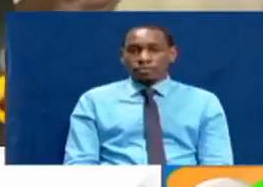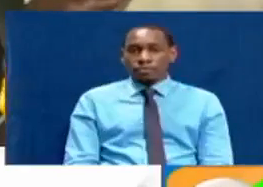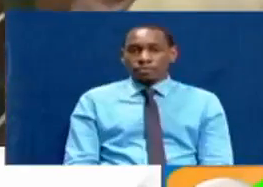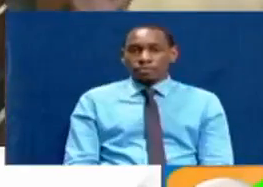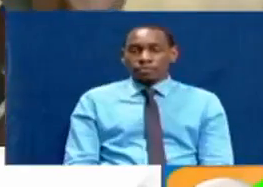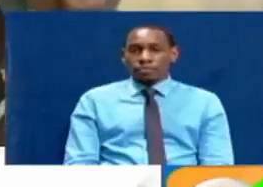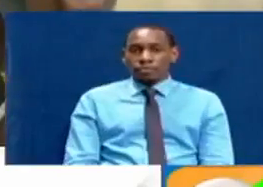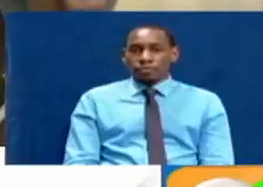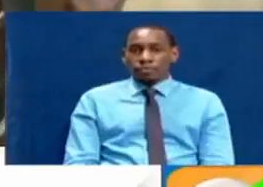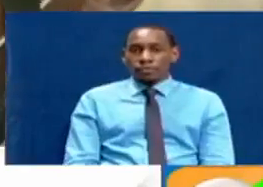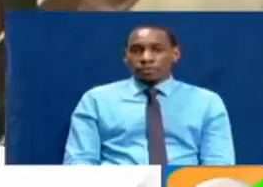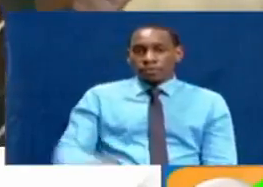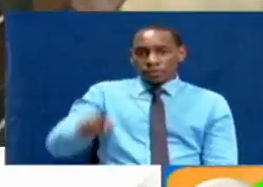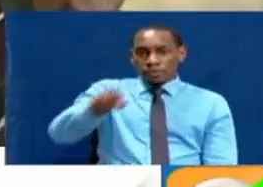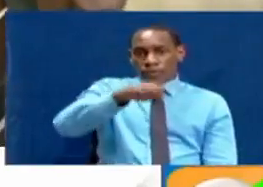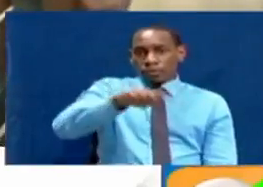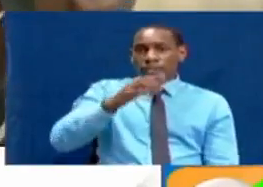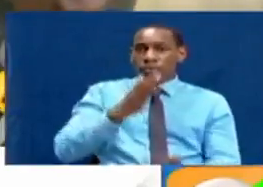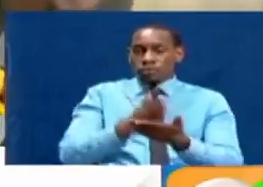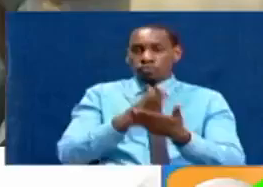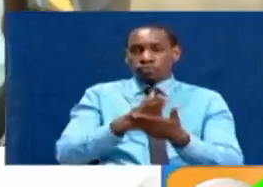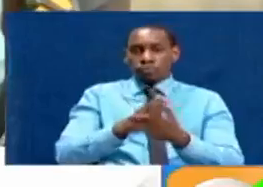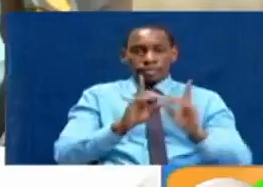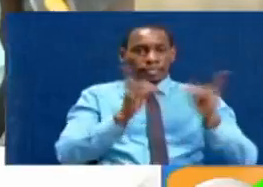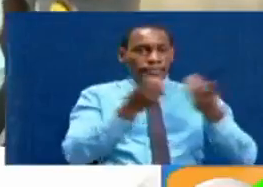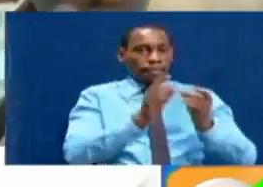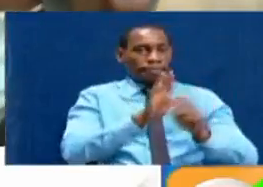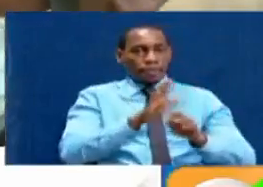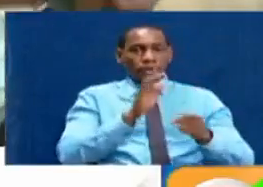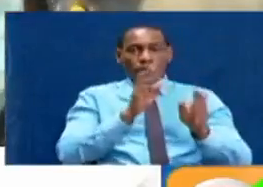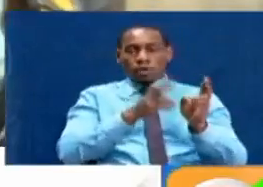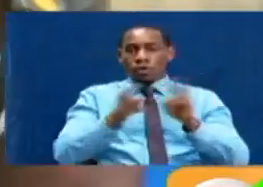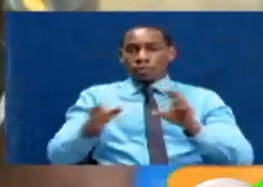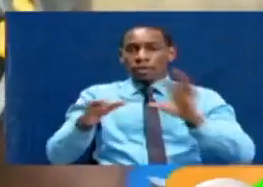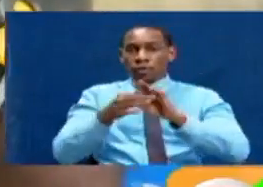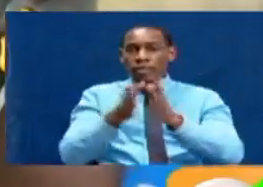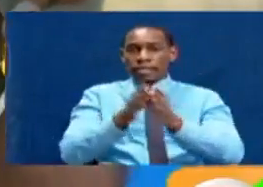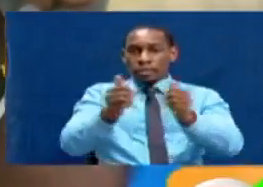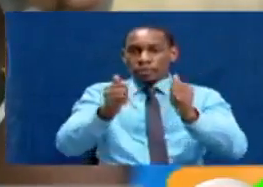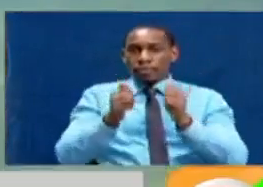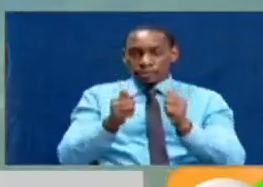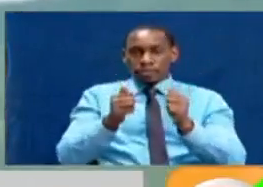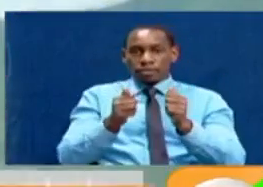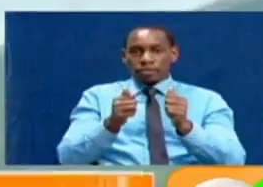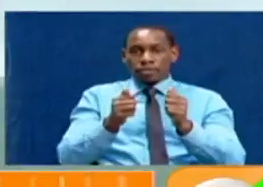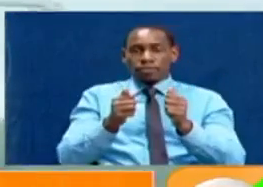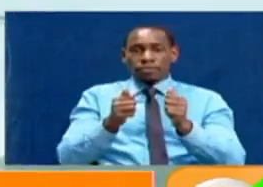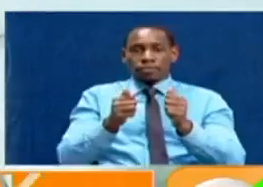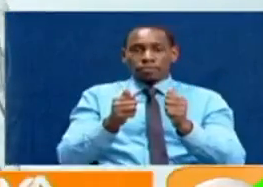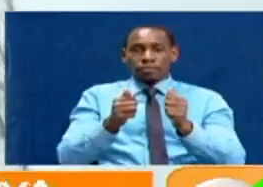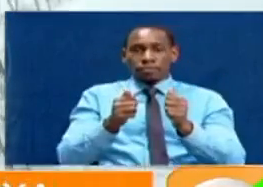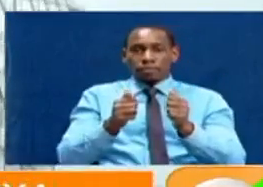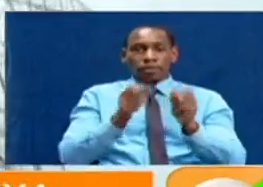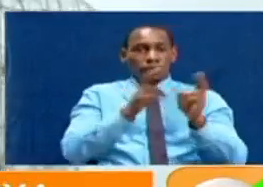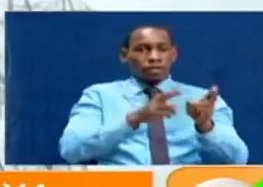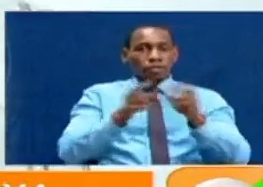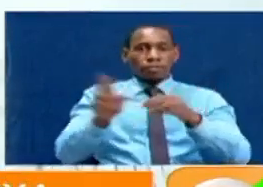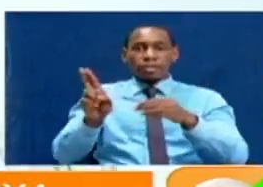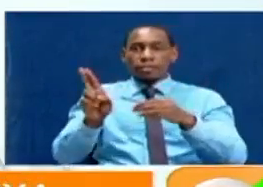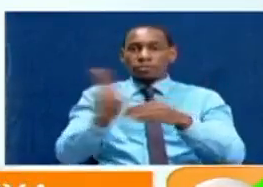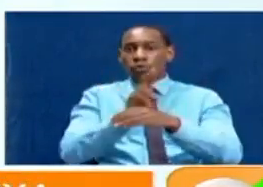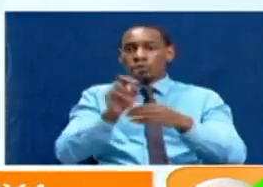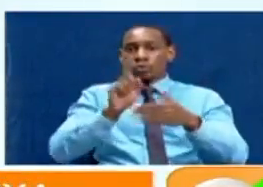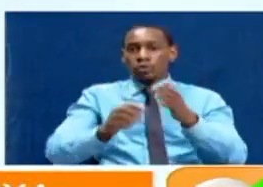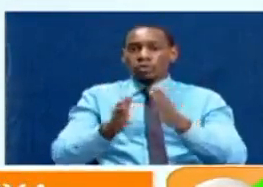We are the live men in that department. We usually coordinate with our pilot through our radios. Yes, and we usually use